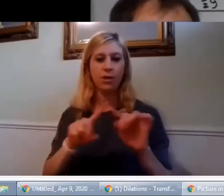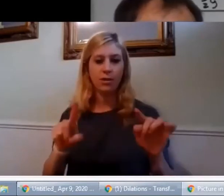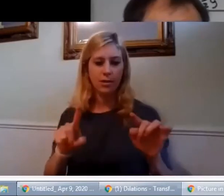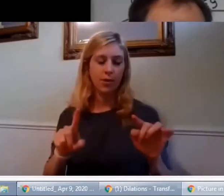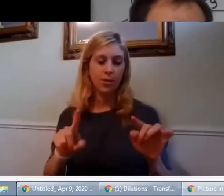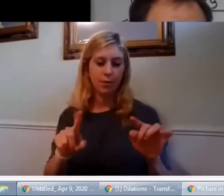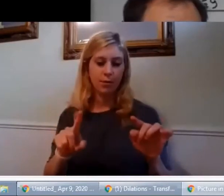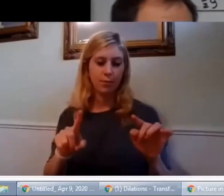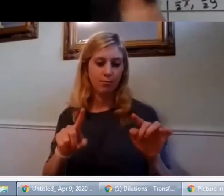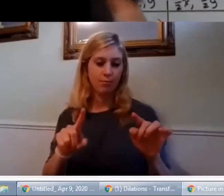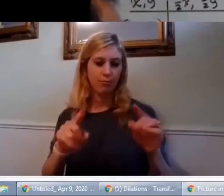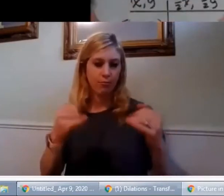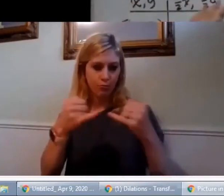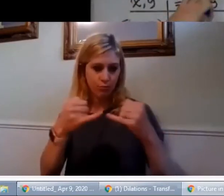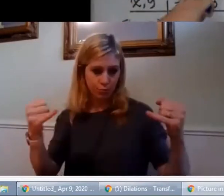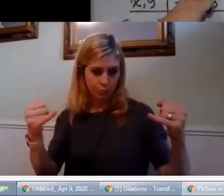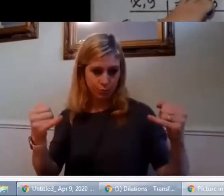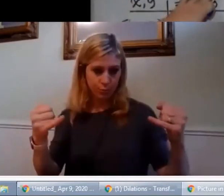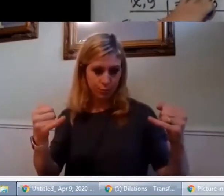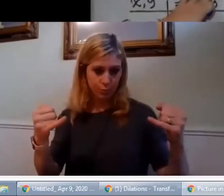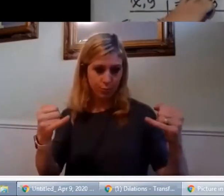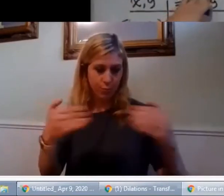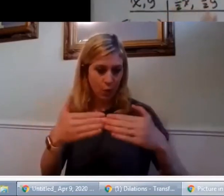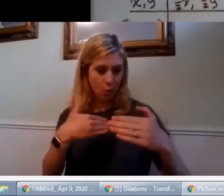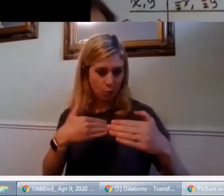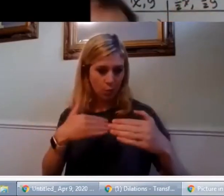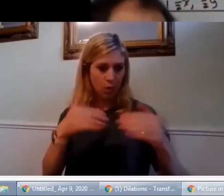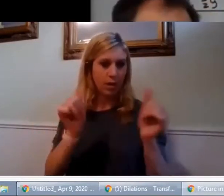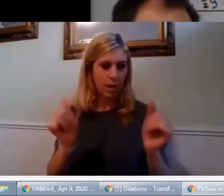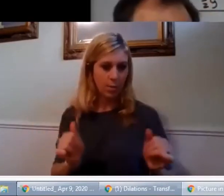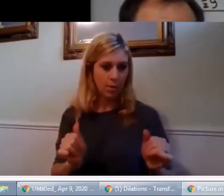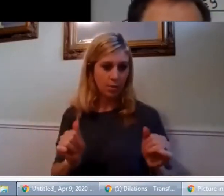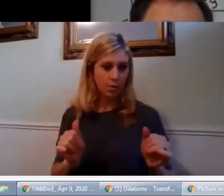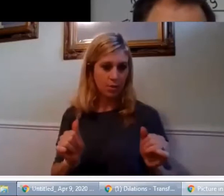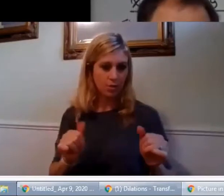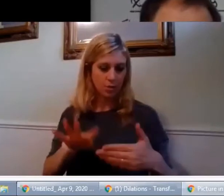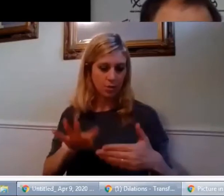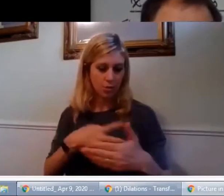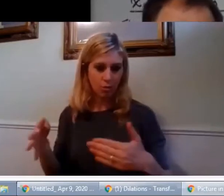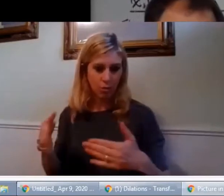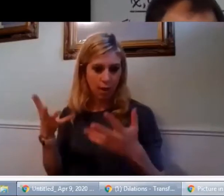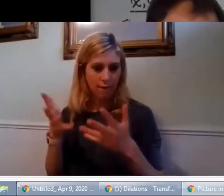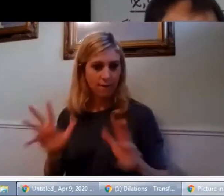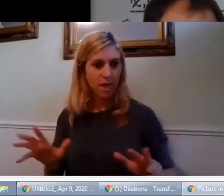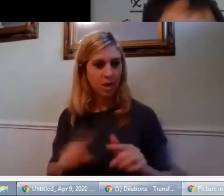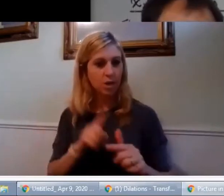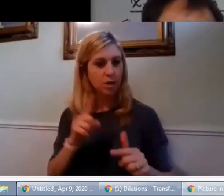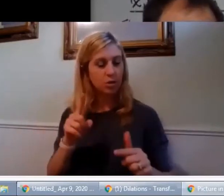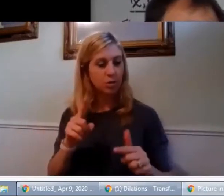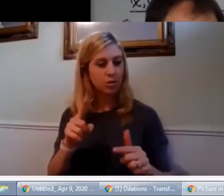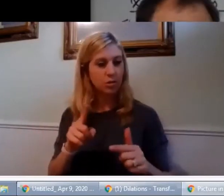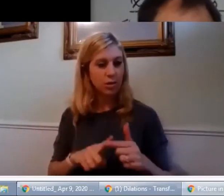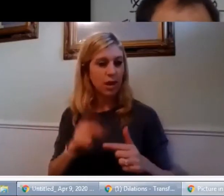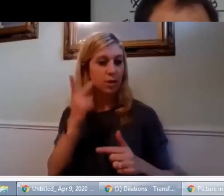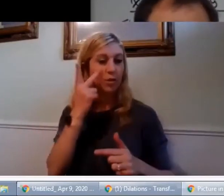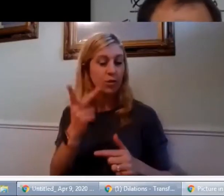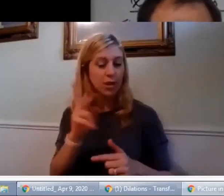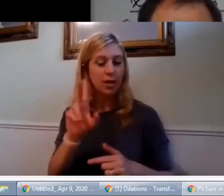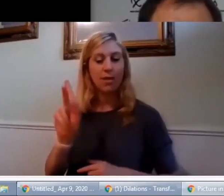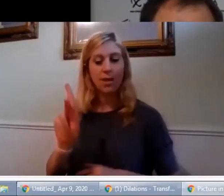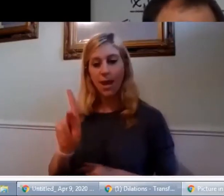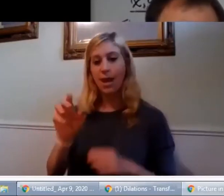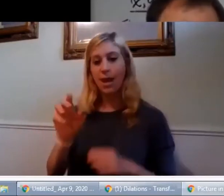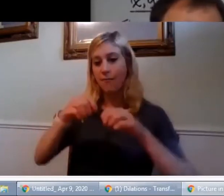graphed for us. And then looking at the K factor is 1/2. So 1/2 is less than 1, greater than